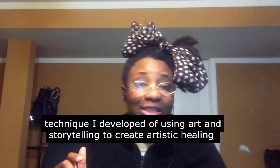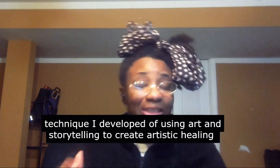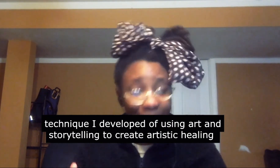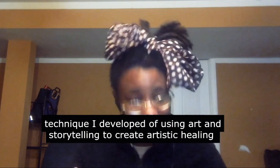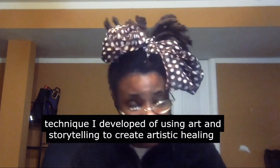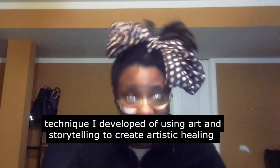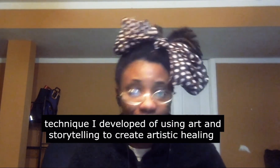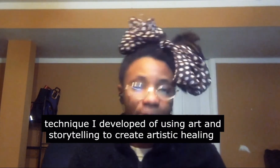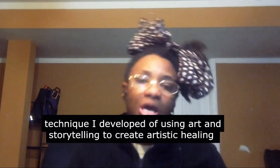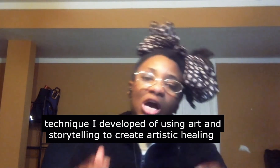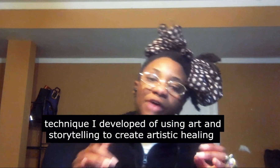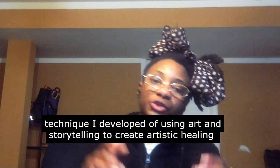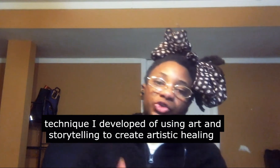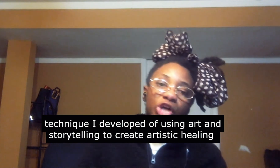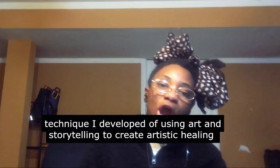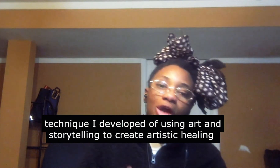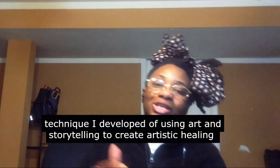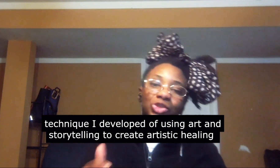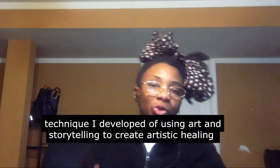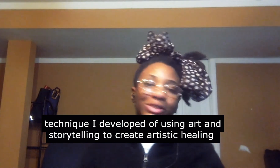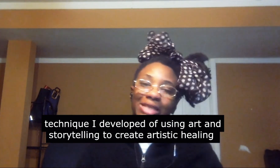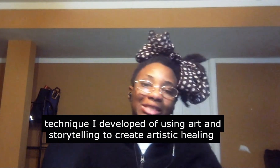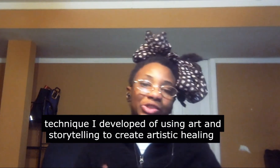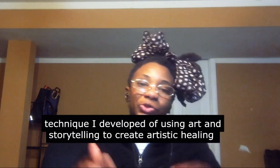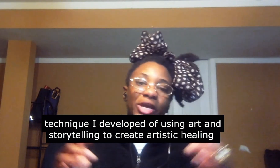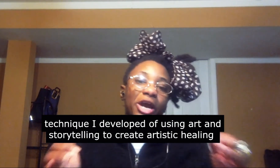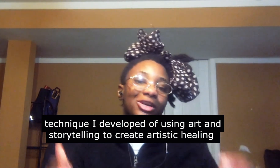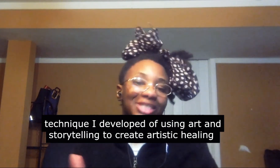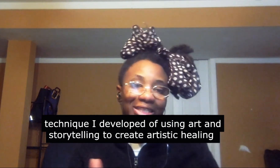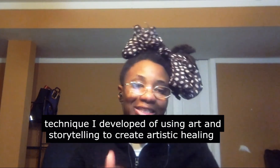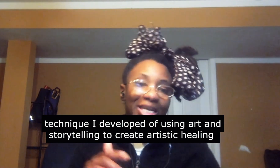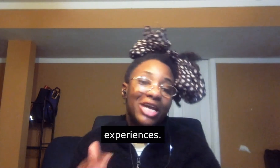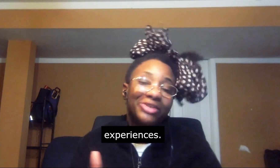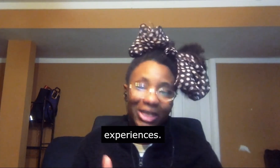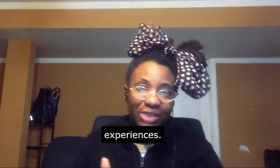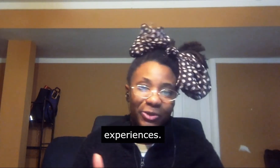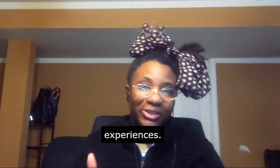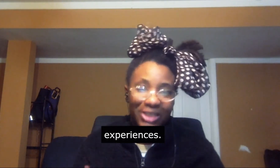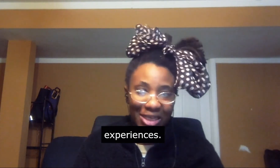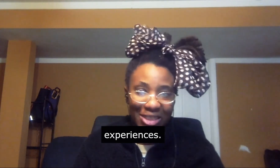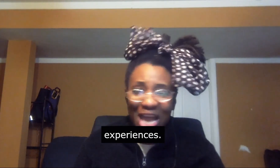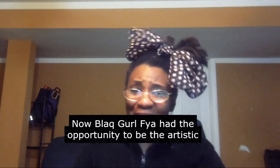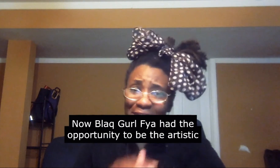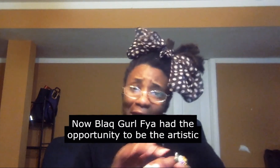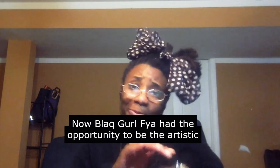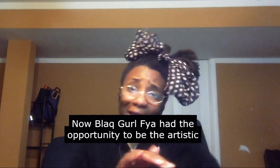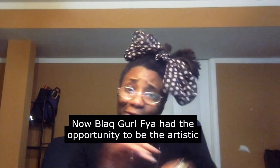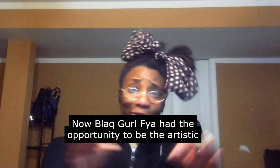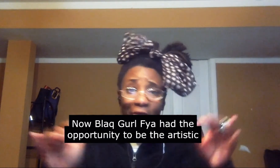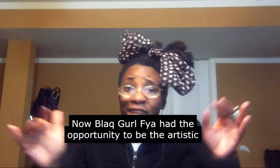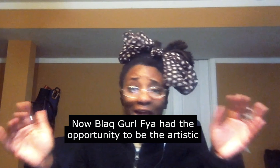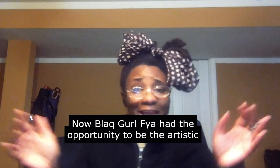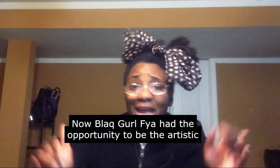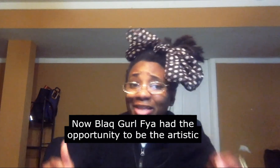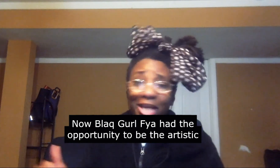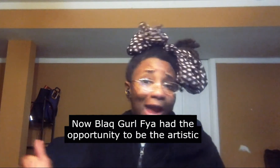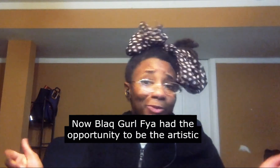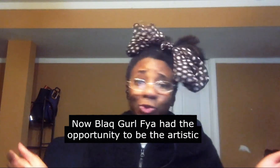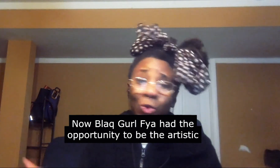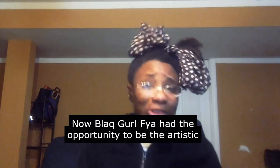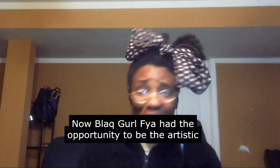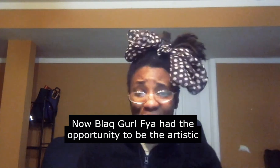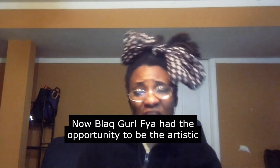I developed of using art and storytelling to create artistic healing experiences. Now, Black Girl Fire had